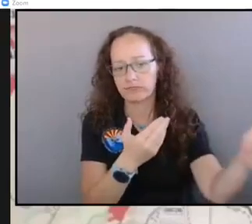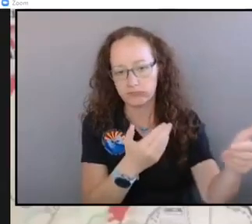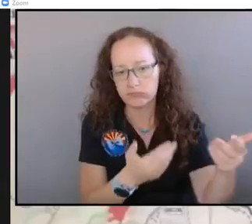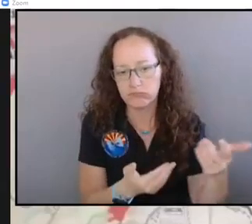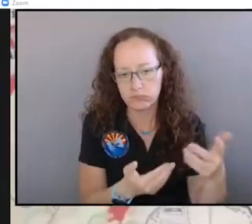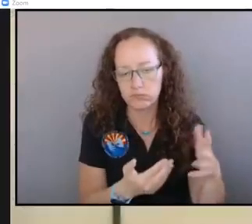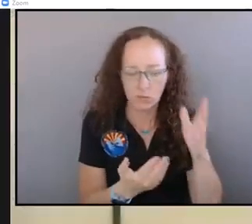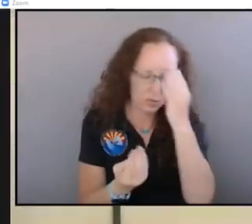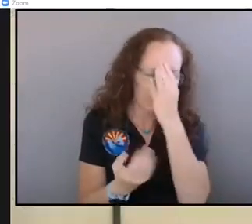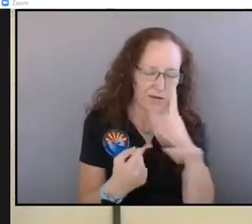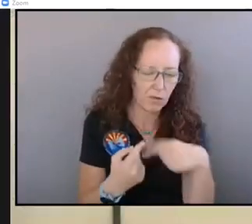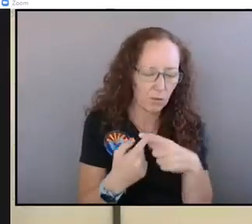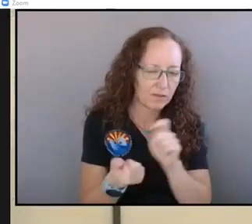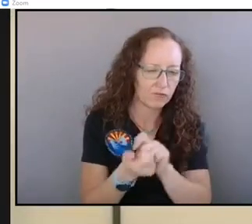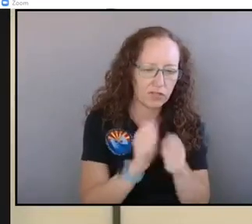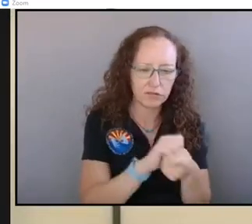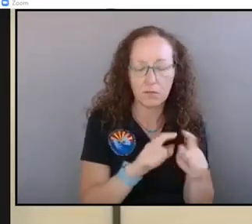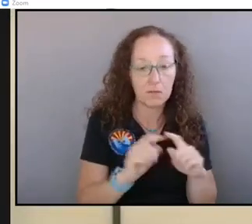issues in here.